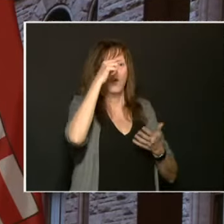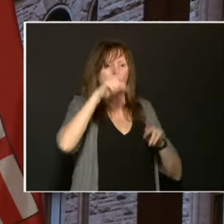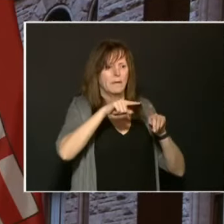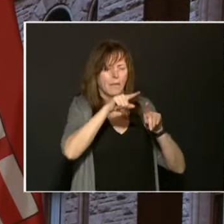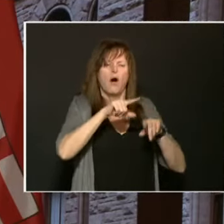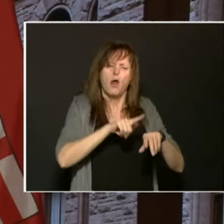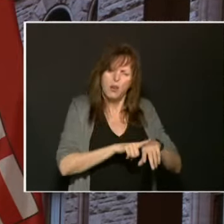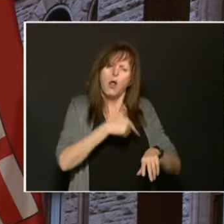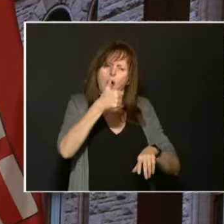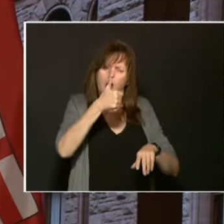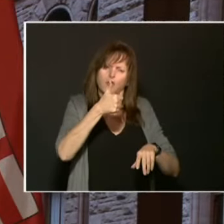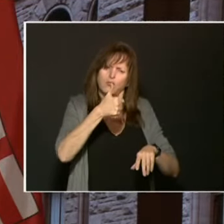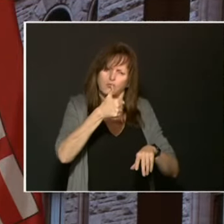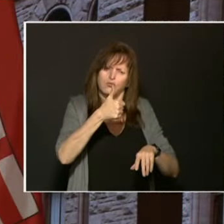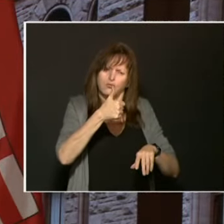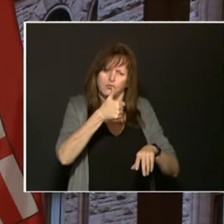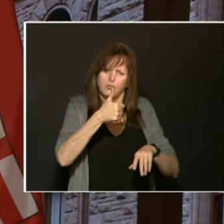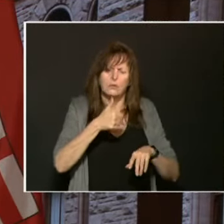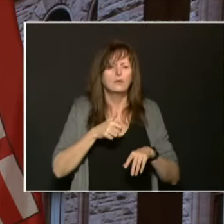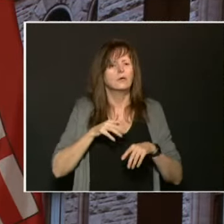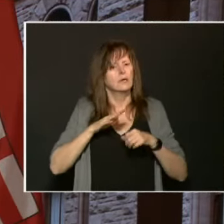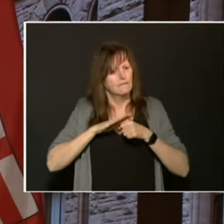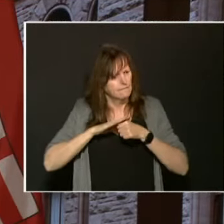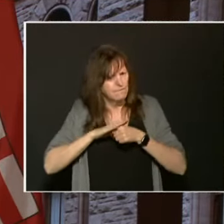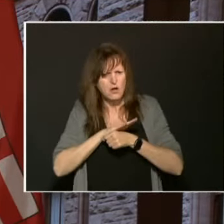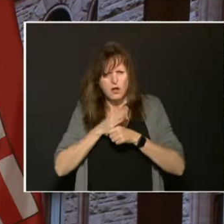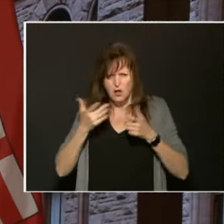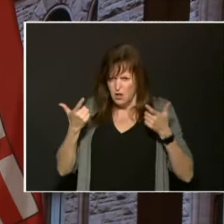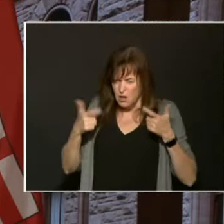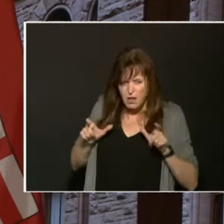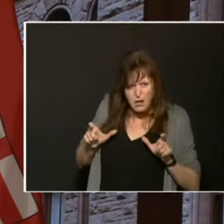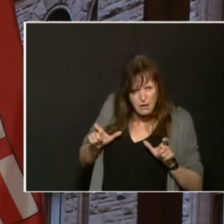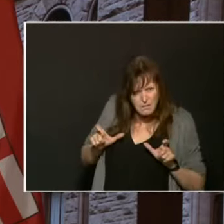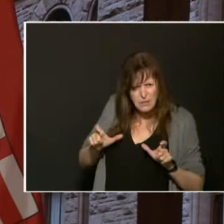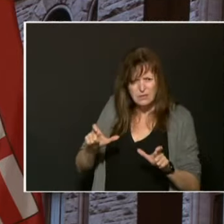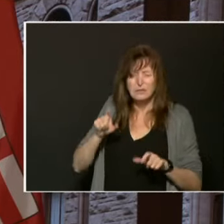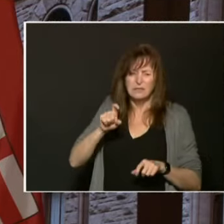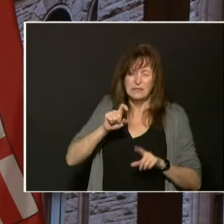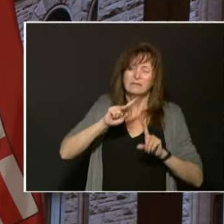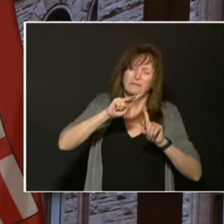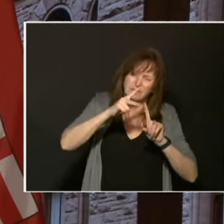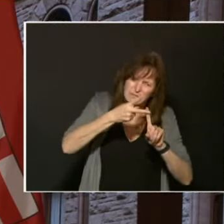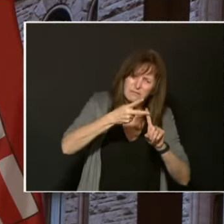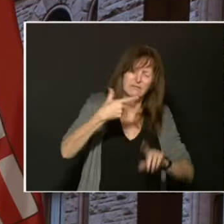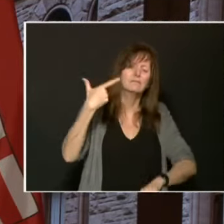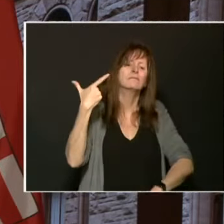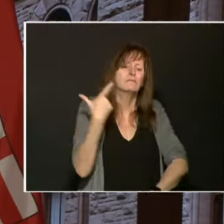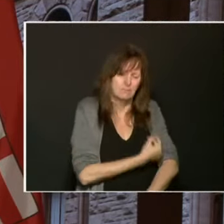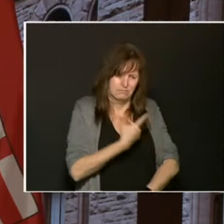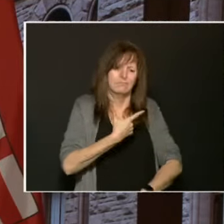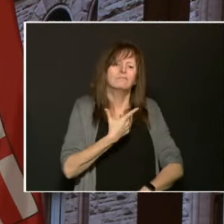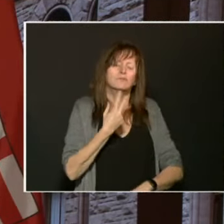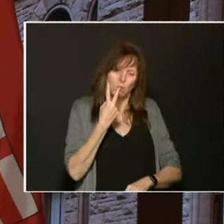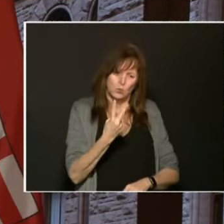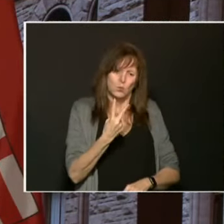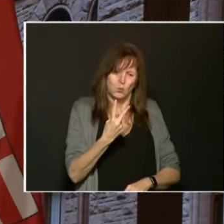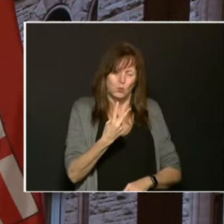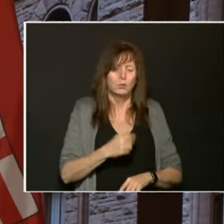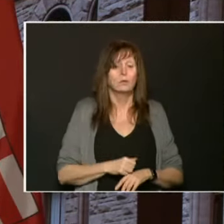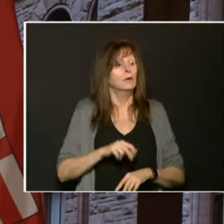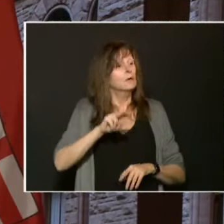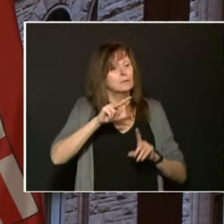doses, and you have to be at least, depending on which data you look at, 7 or 14 days post the second